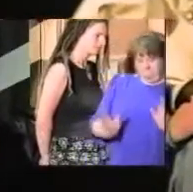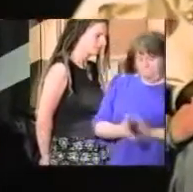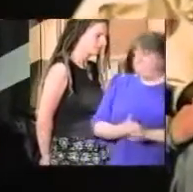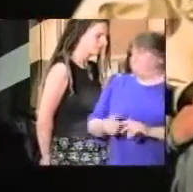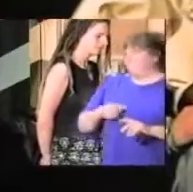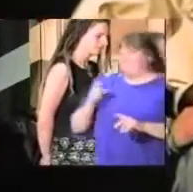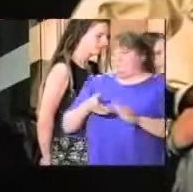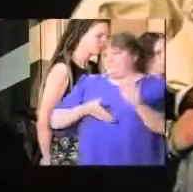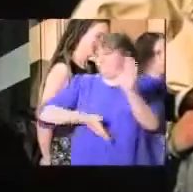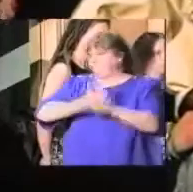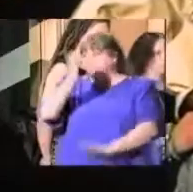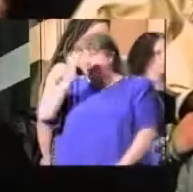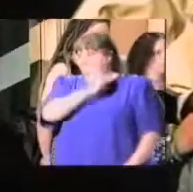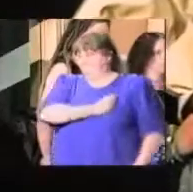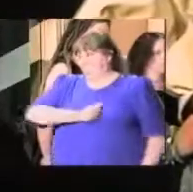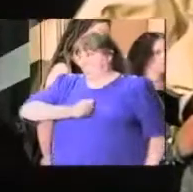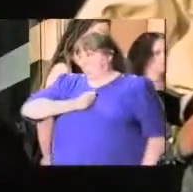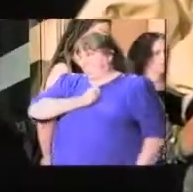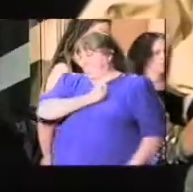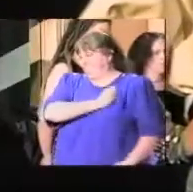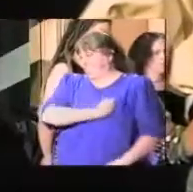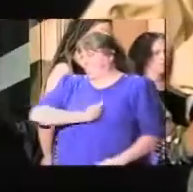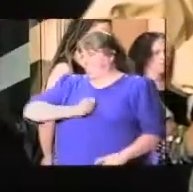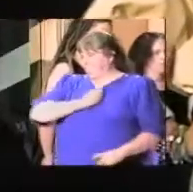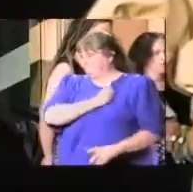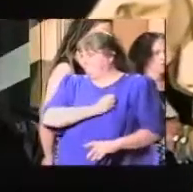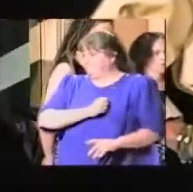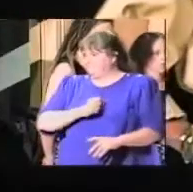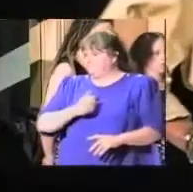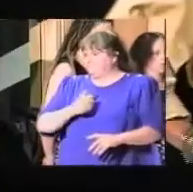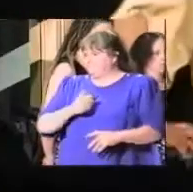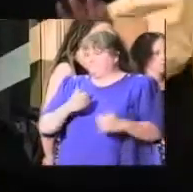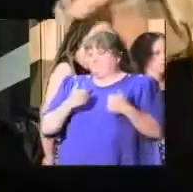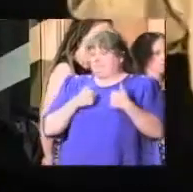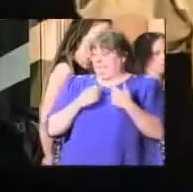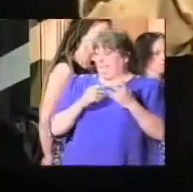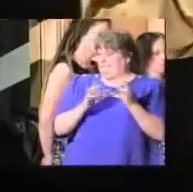I gotta go. I'm sorry. I got single moms.